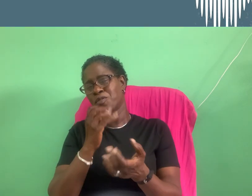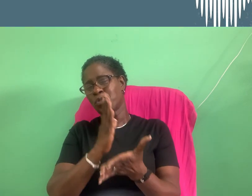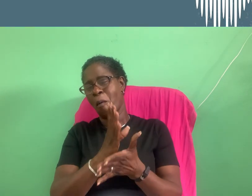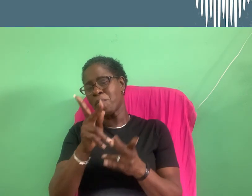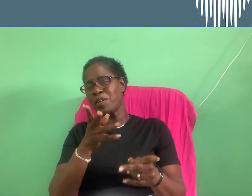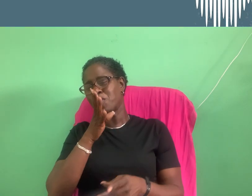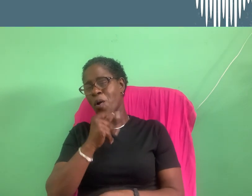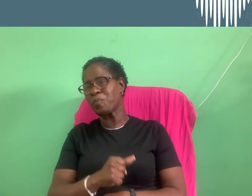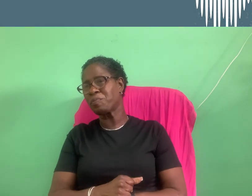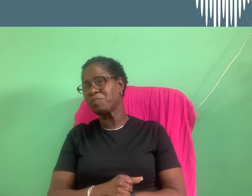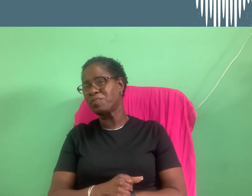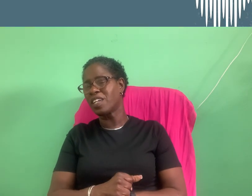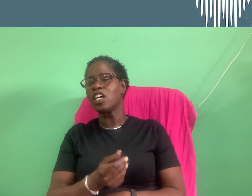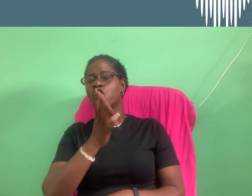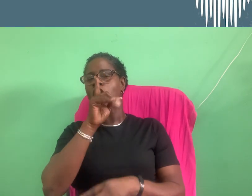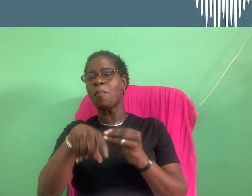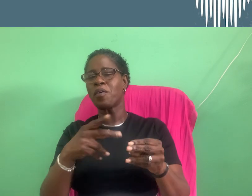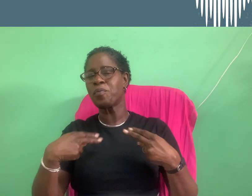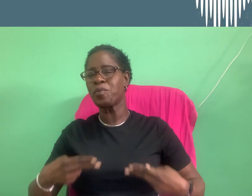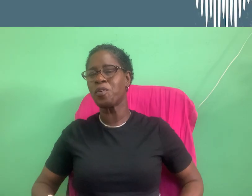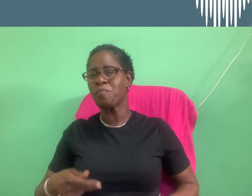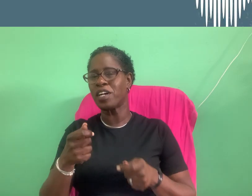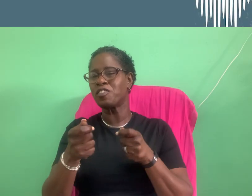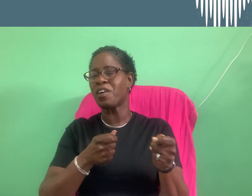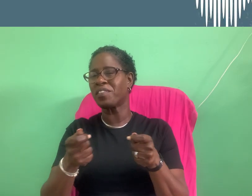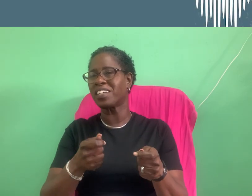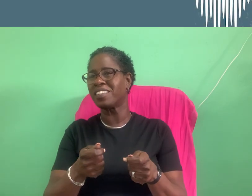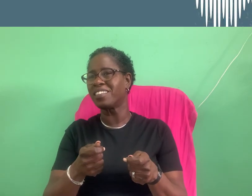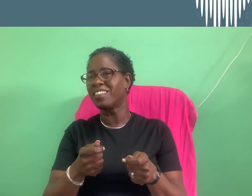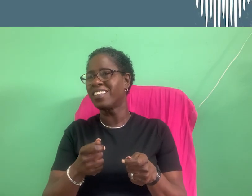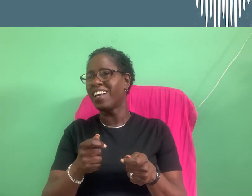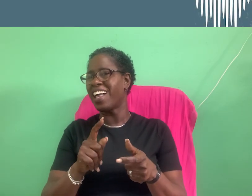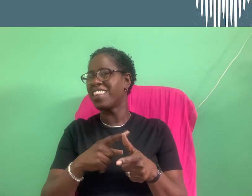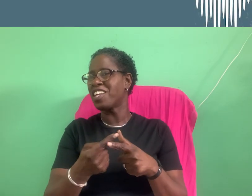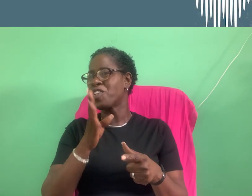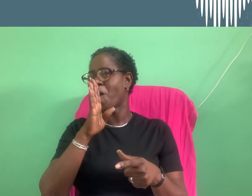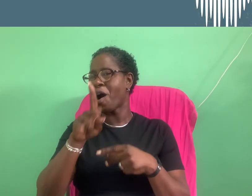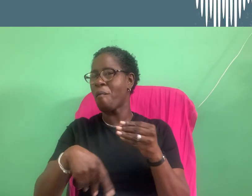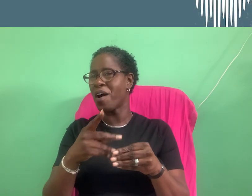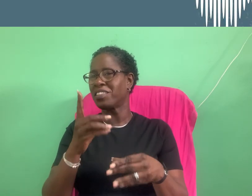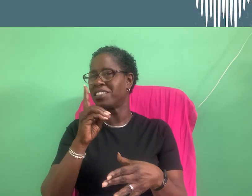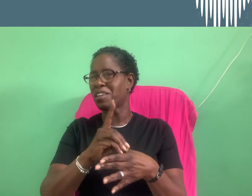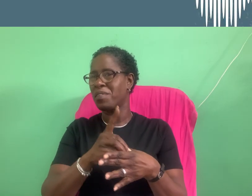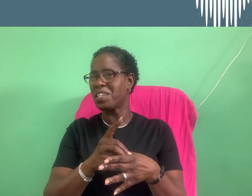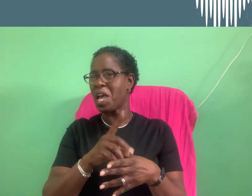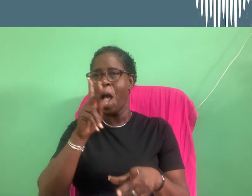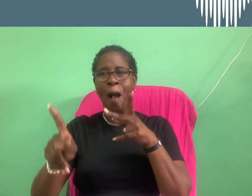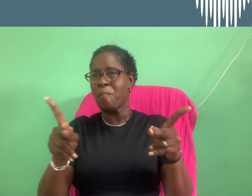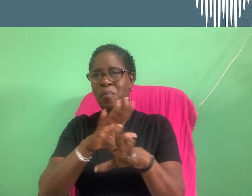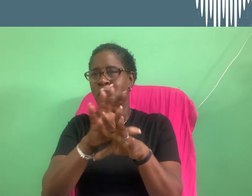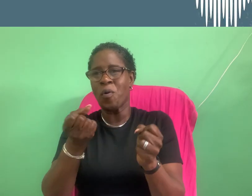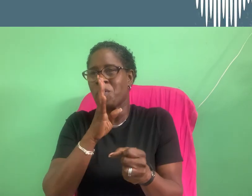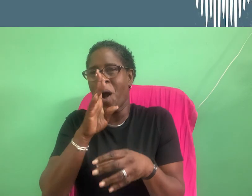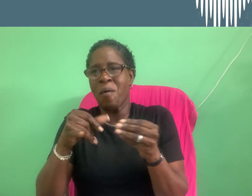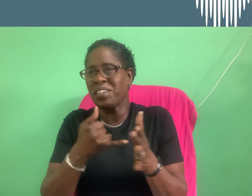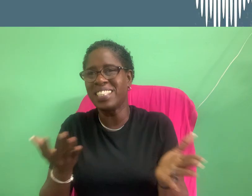tracks, bring up human trafficking, and be very comfortable about talking about disability. Like, it is an interesting thing culturally. I would